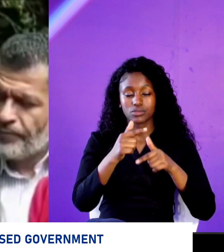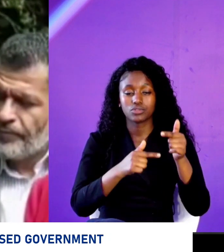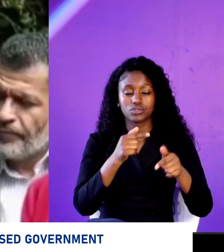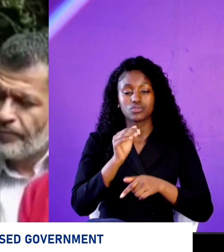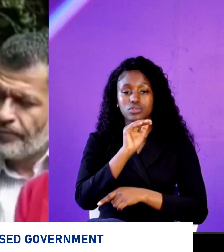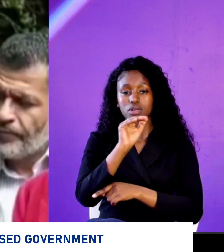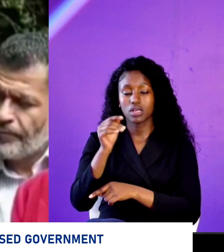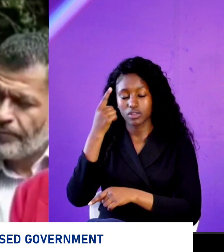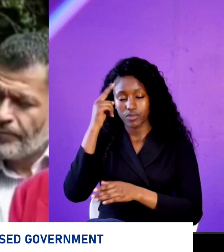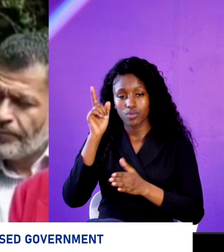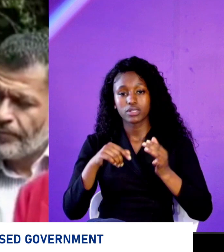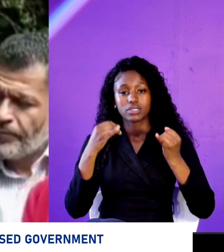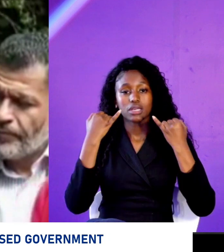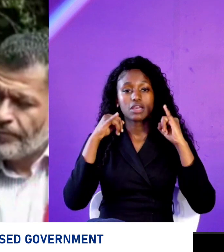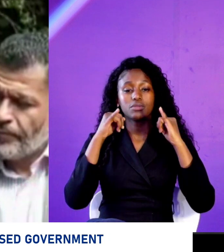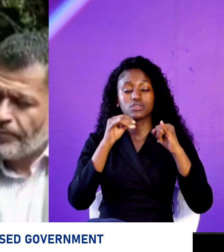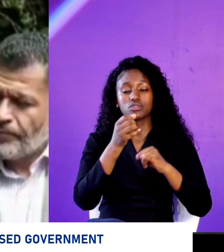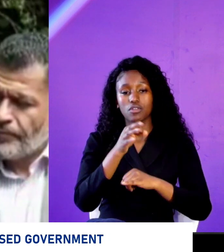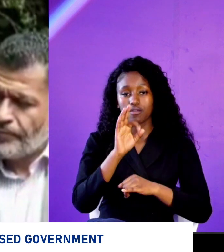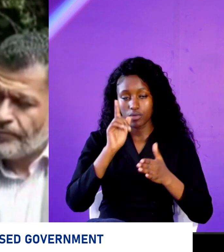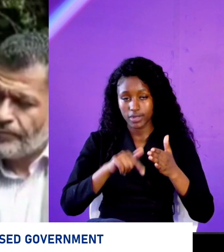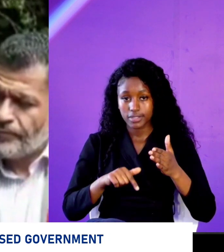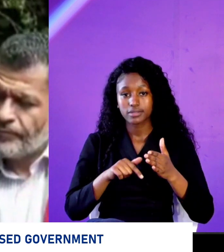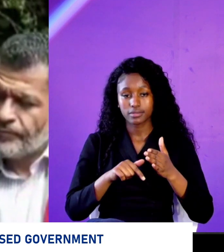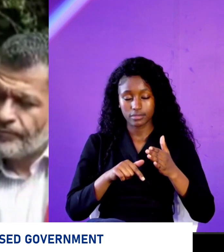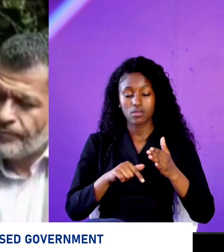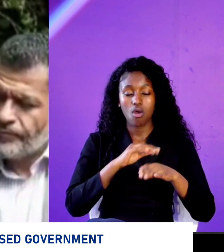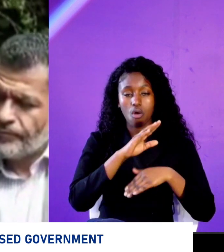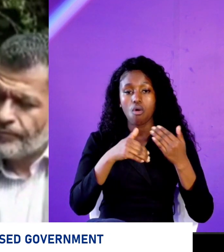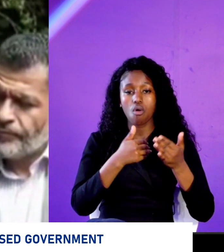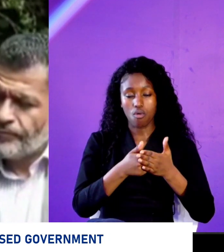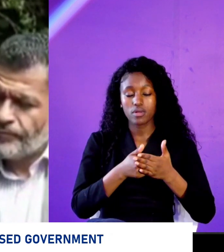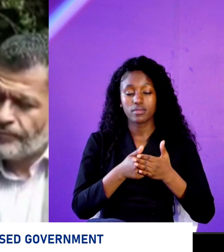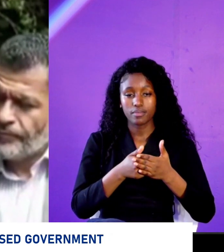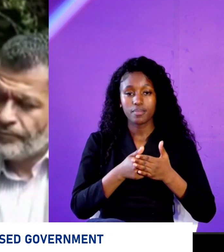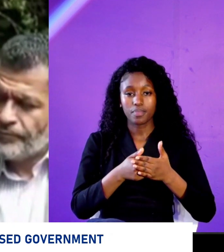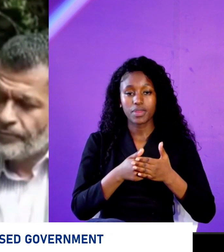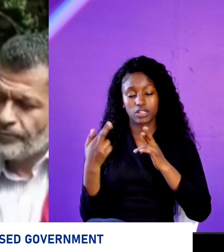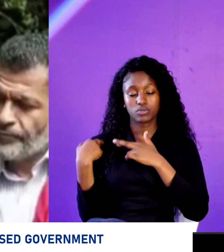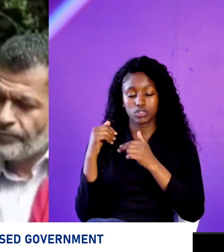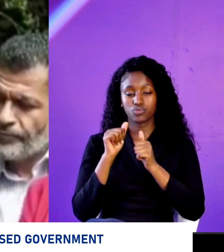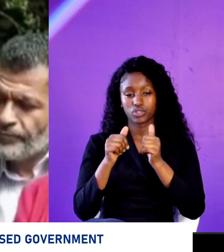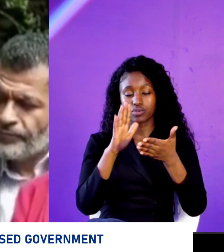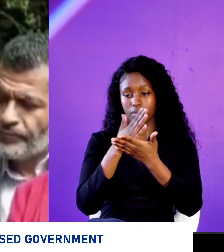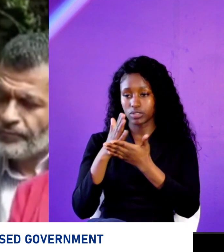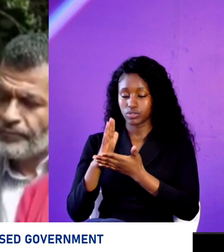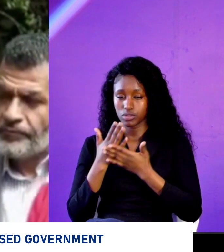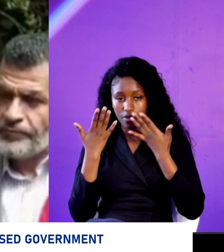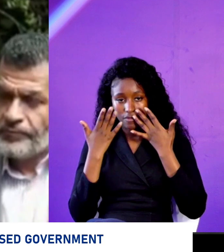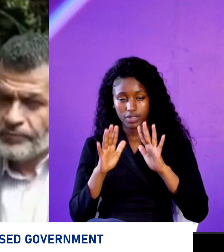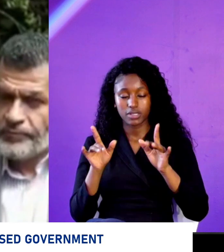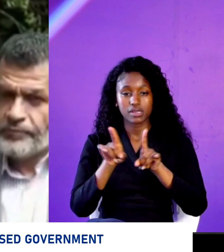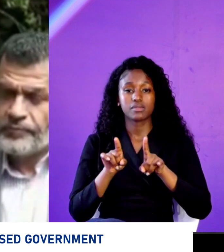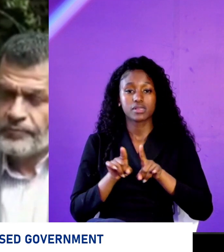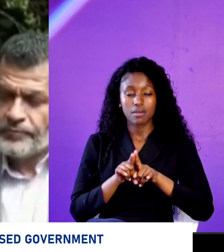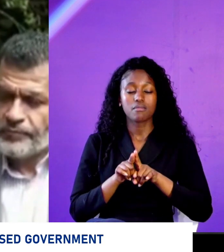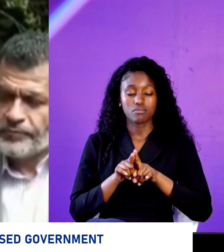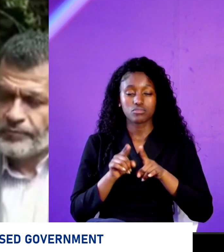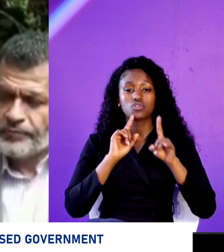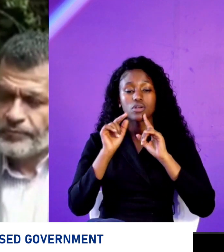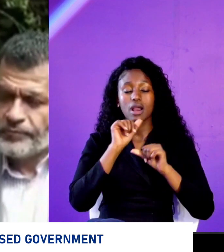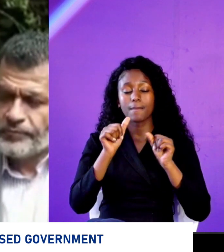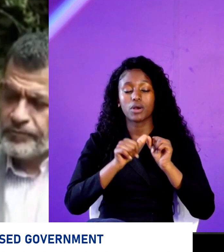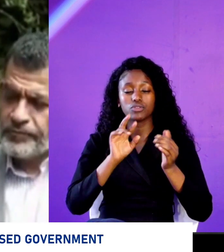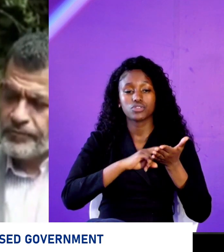the implementation of the unbundling of all devolved functions and the requisite and constitutionally sanctioned resources to the